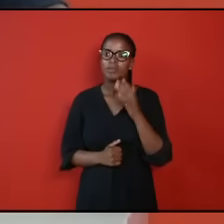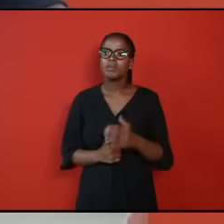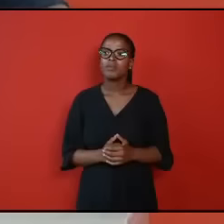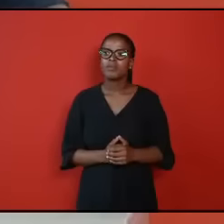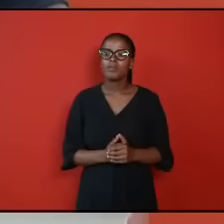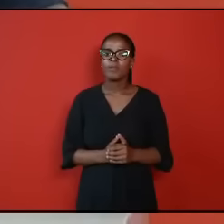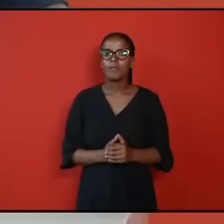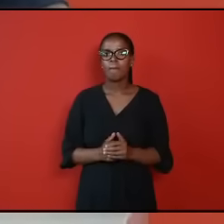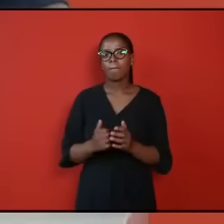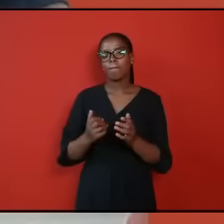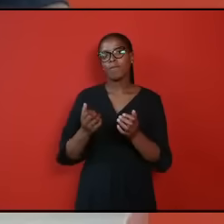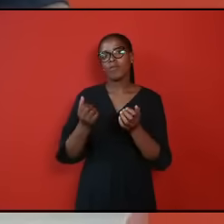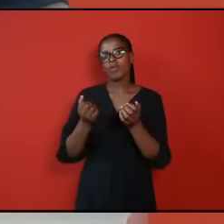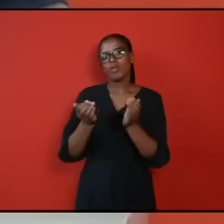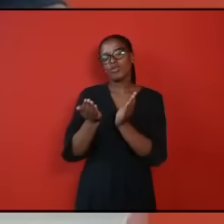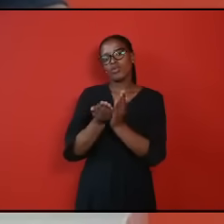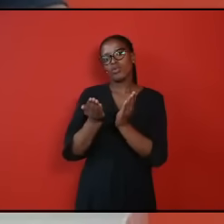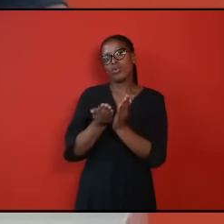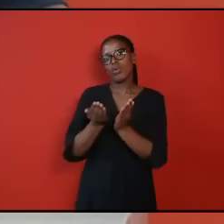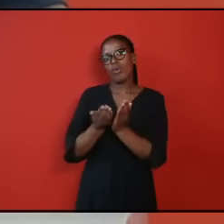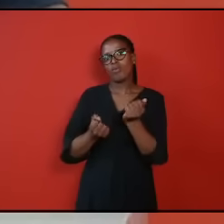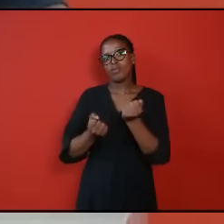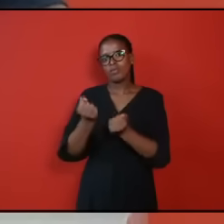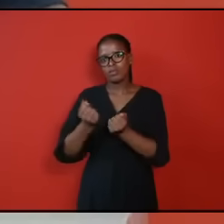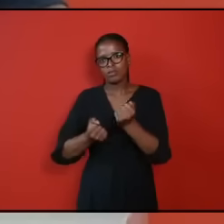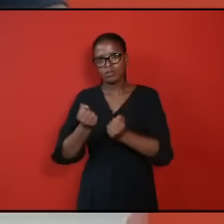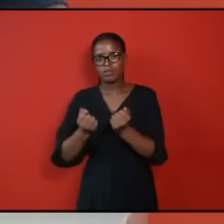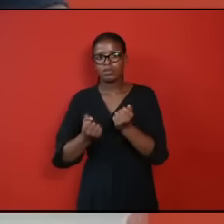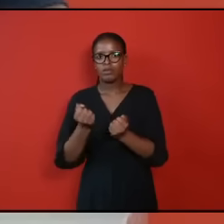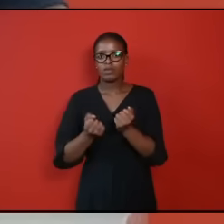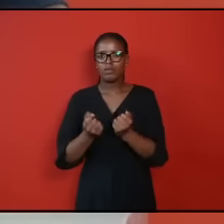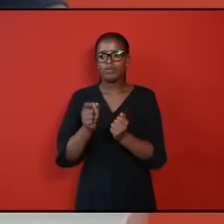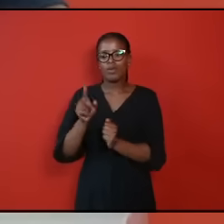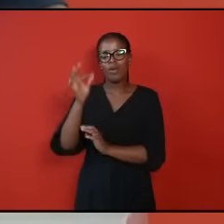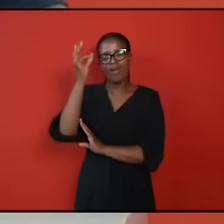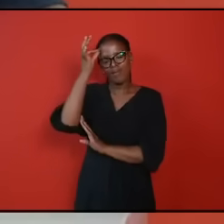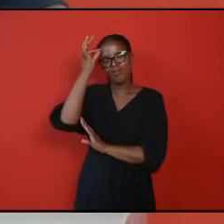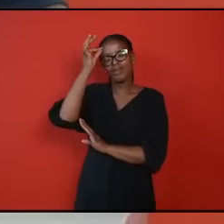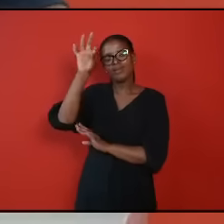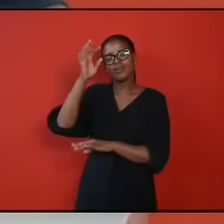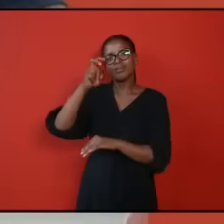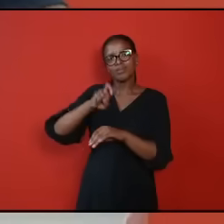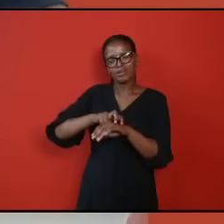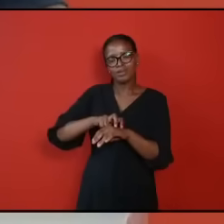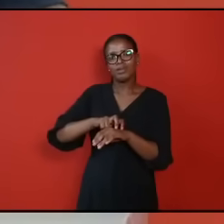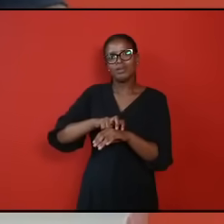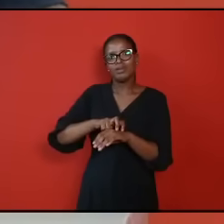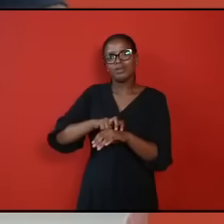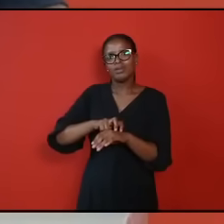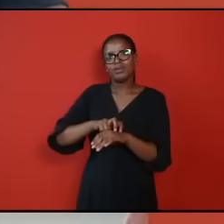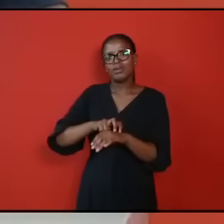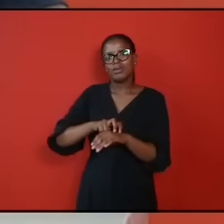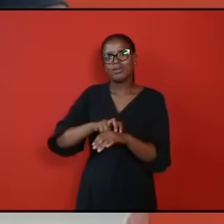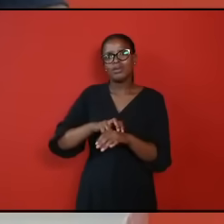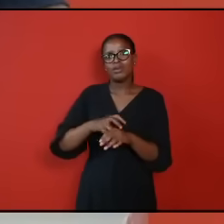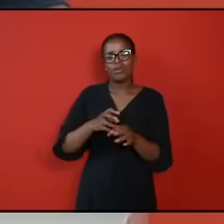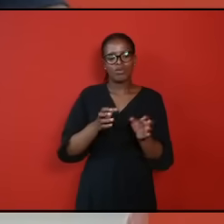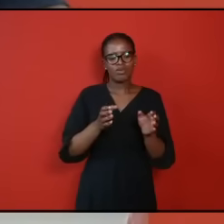School transport, government must provide transport, not these buggies.